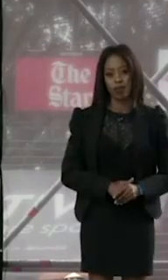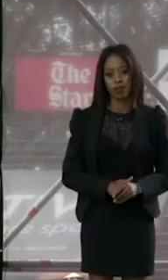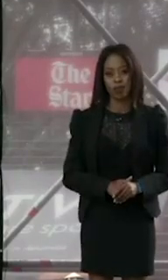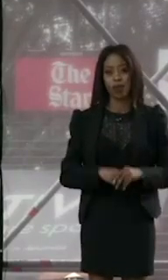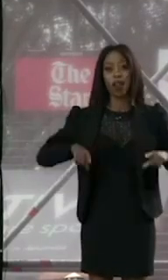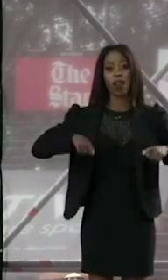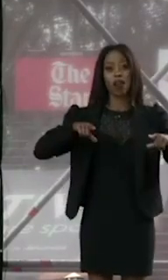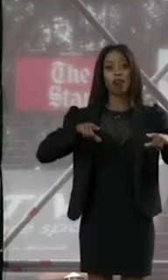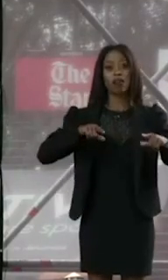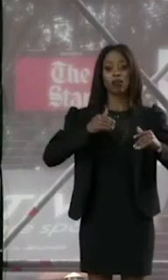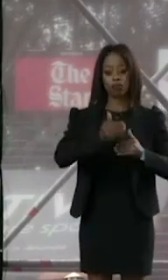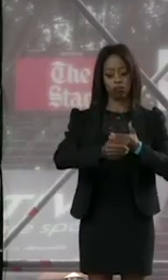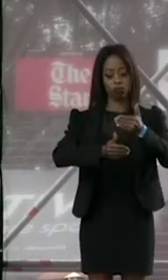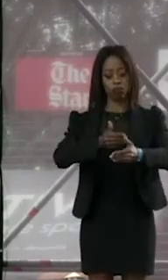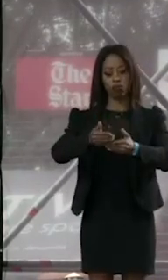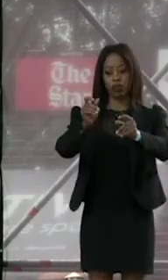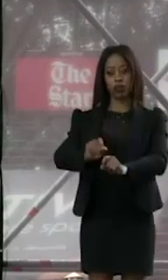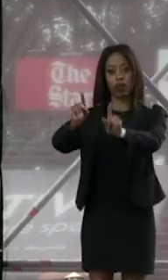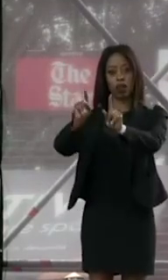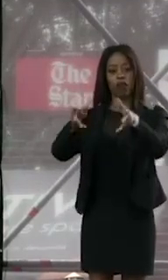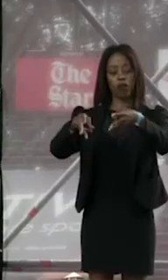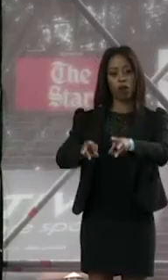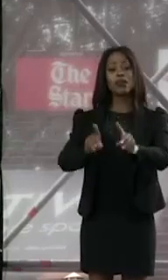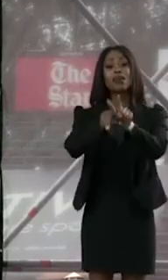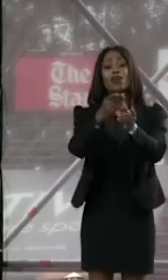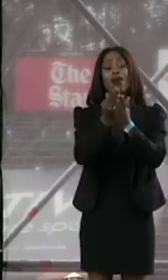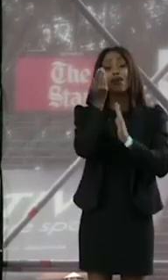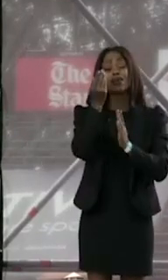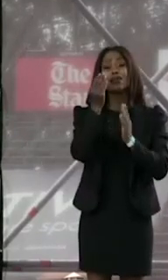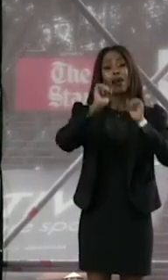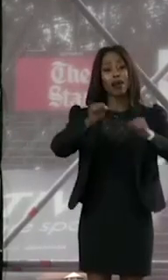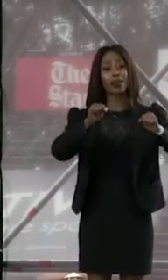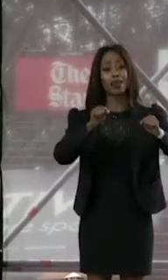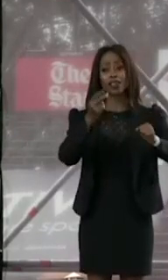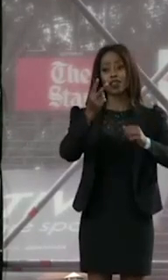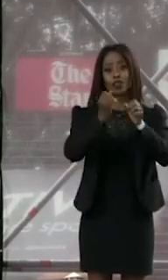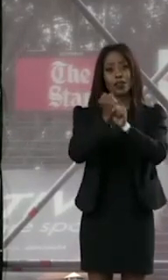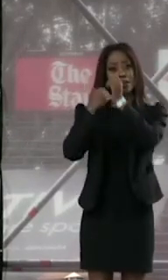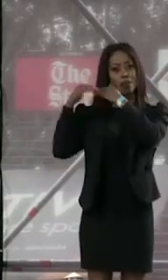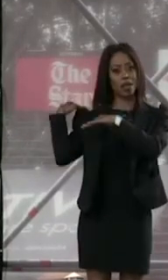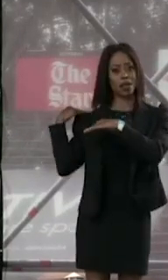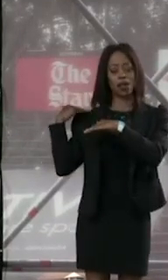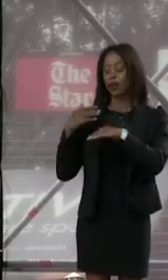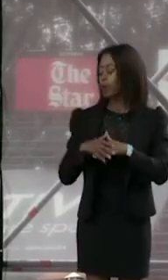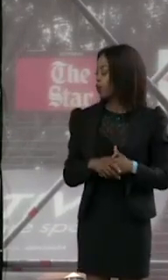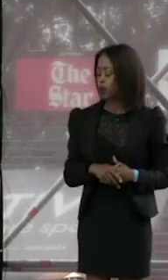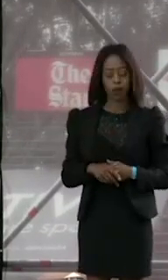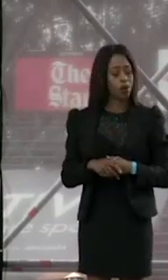Life has its ebb and flow. And I'm sure you'll agree with me when I tell you that the last 2 years, the tide has been